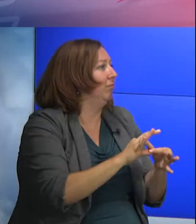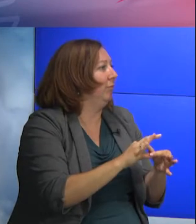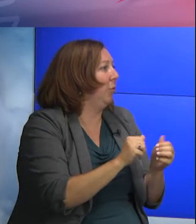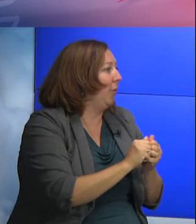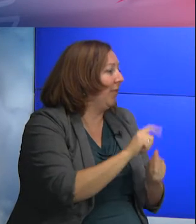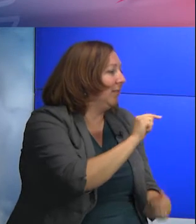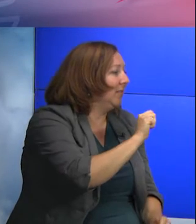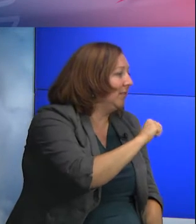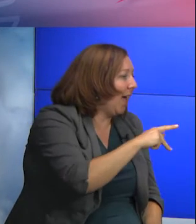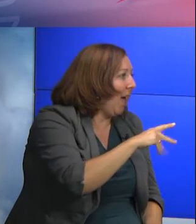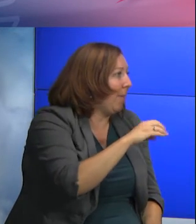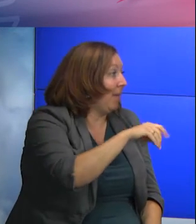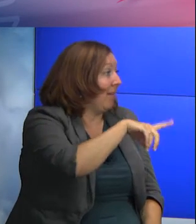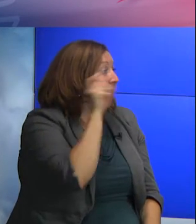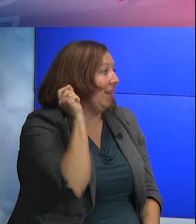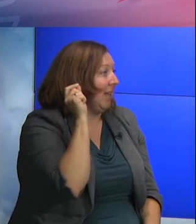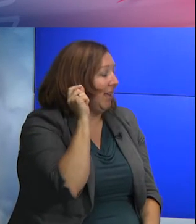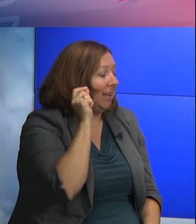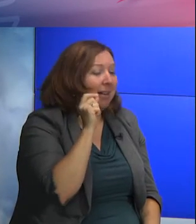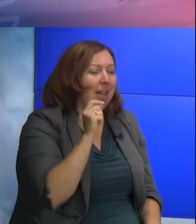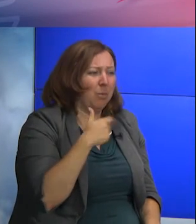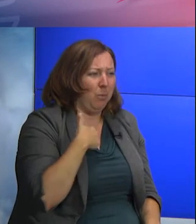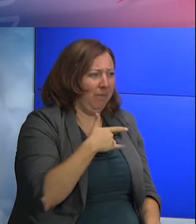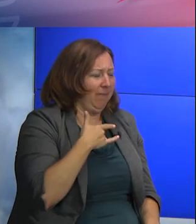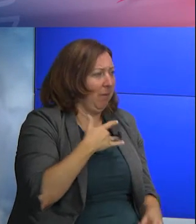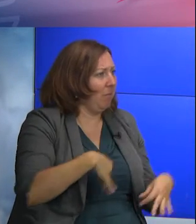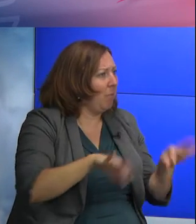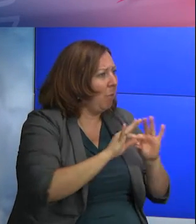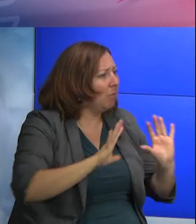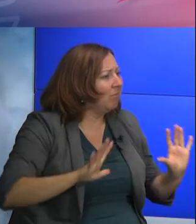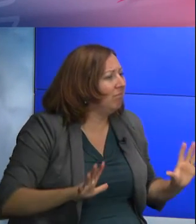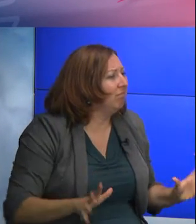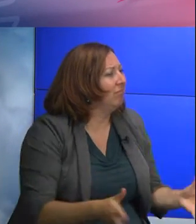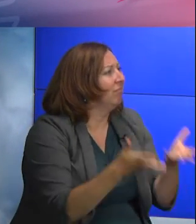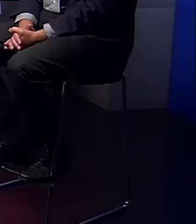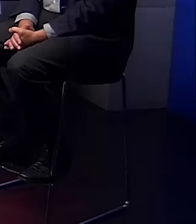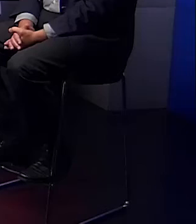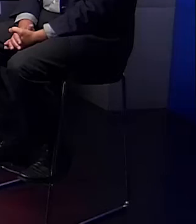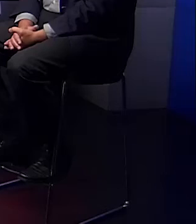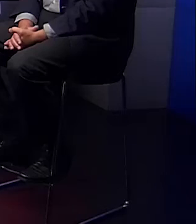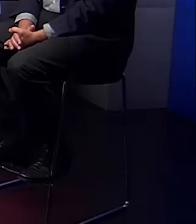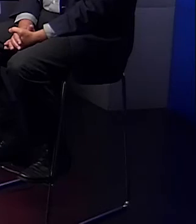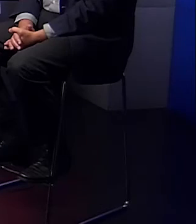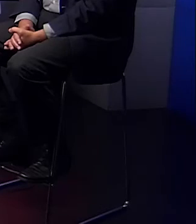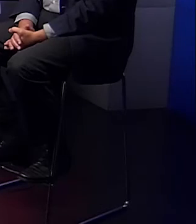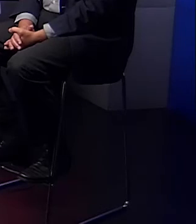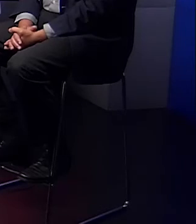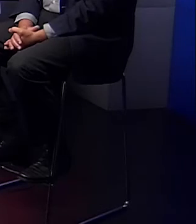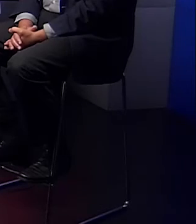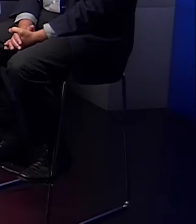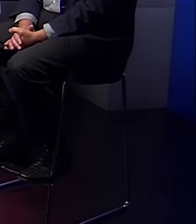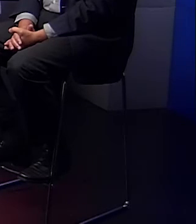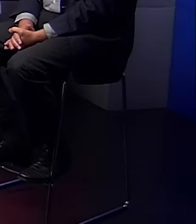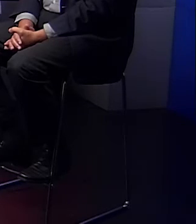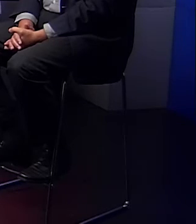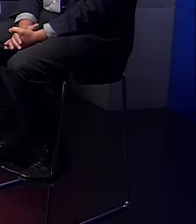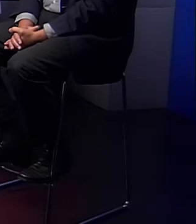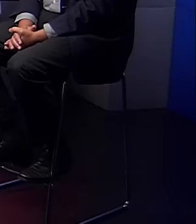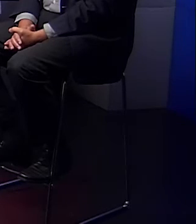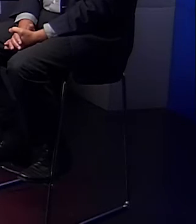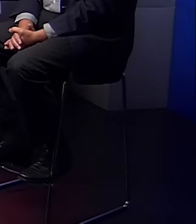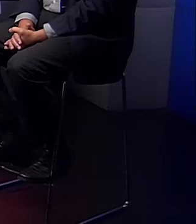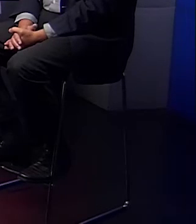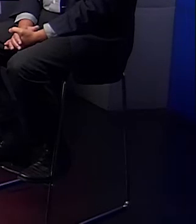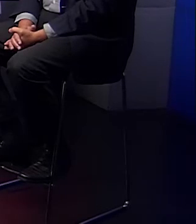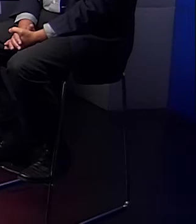foster this really important and valuable relationship from both sides. I'd like to ask all three of you if there's anything